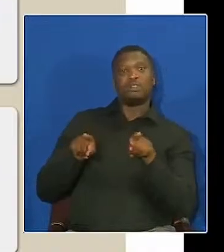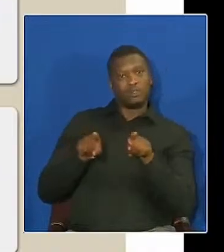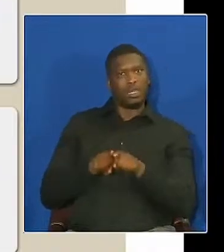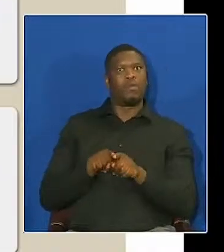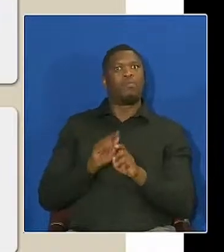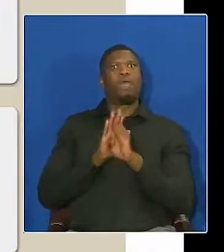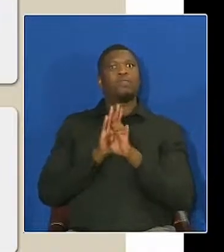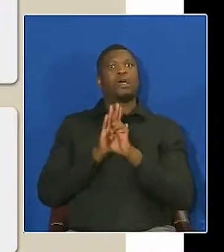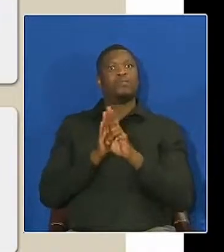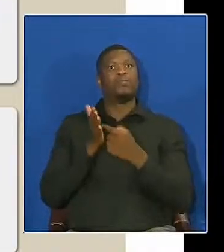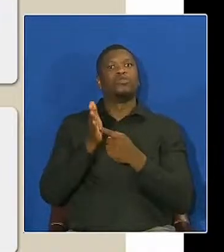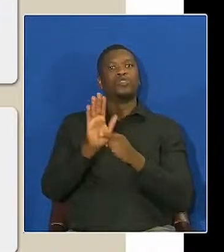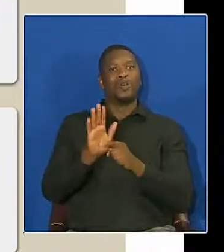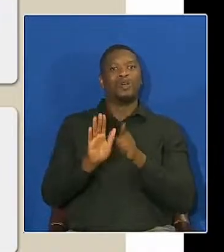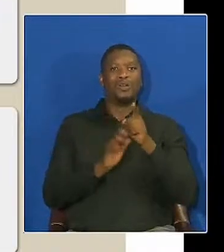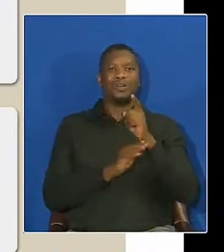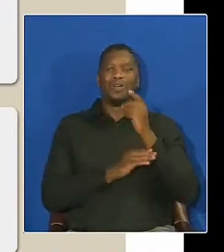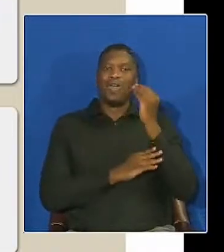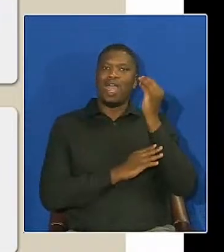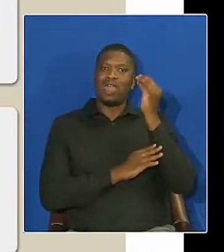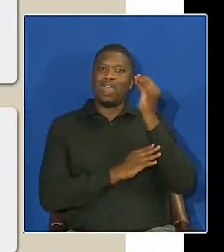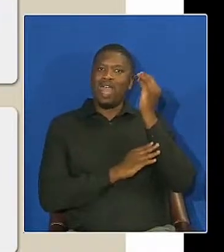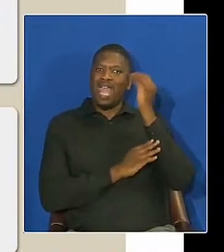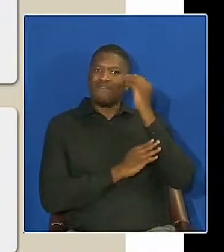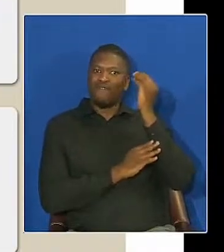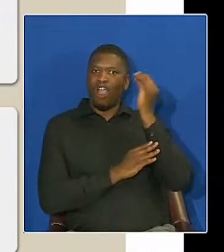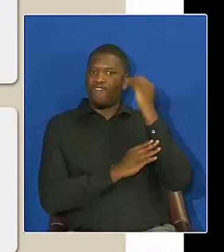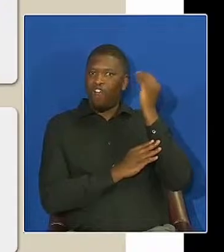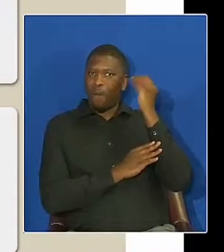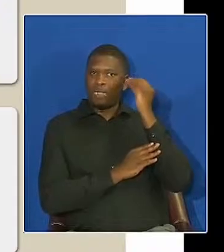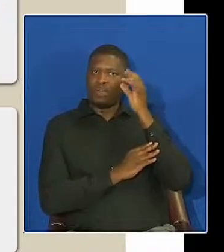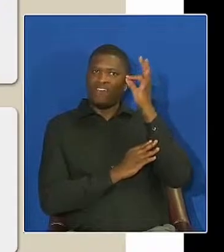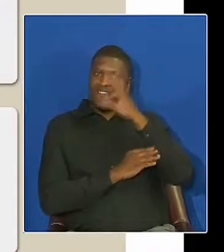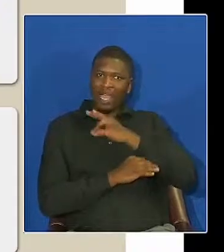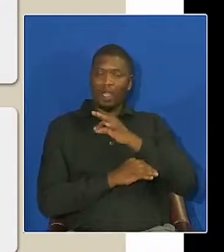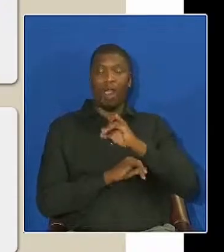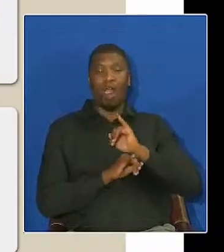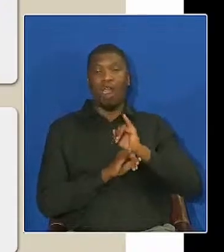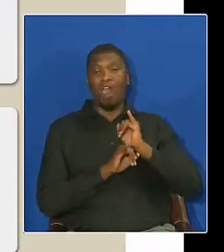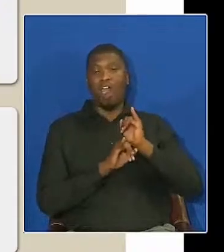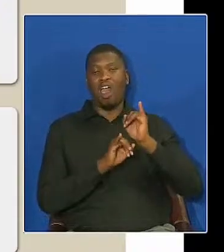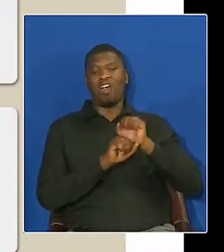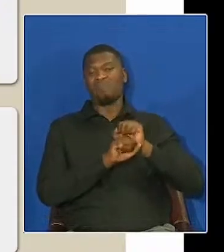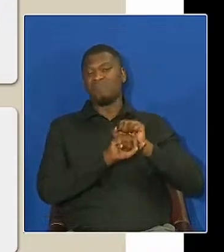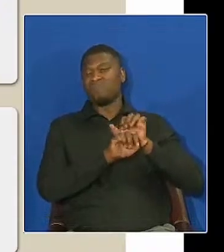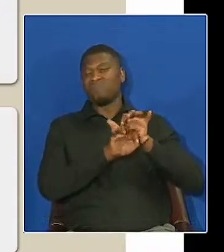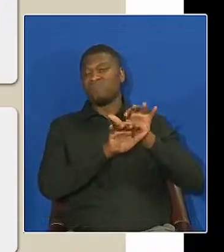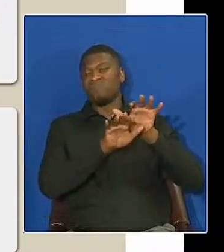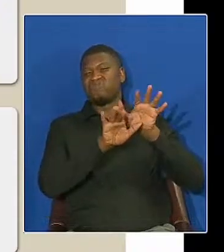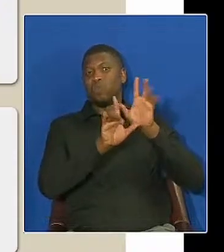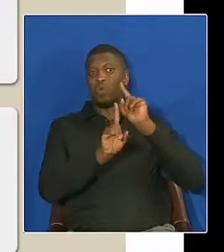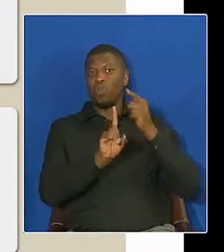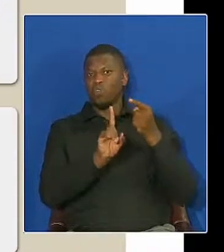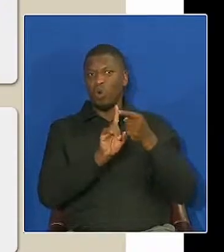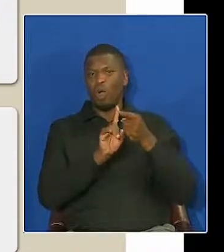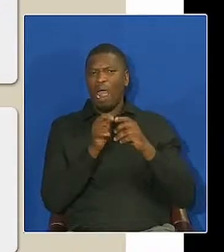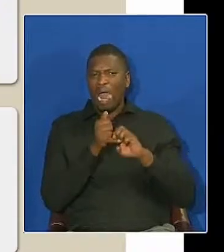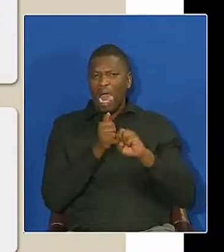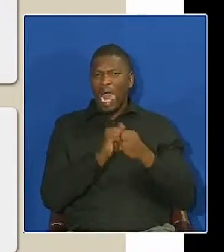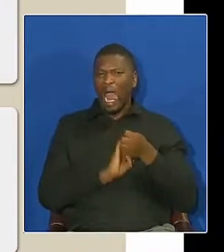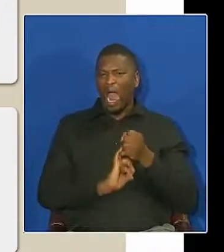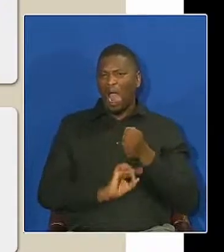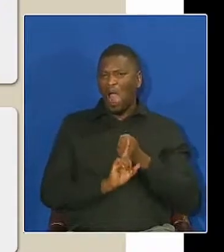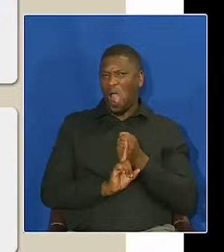how the misinformation will go, how far the misinformation will go in trying to